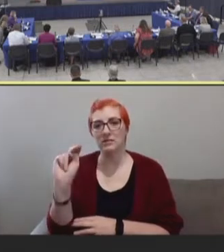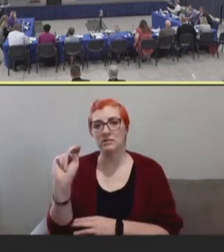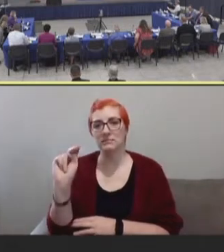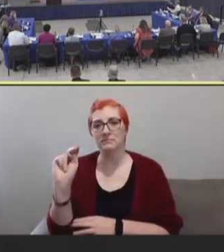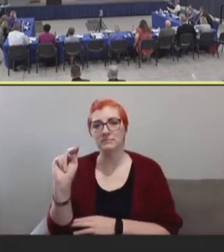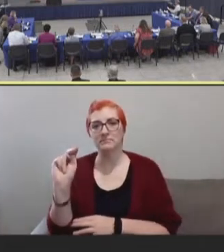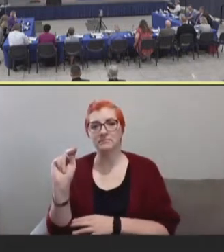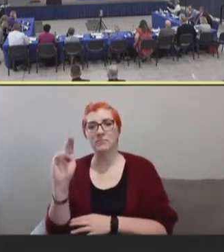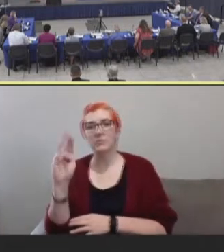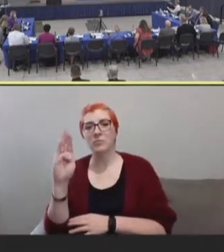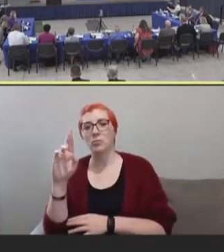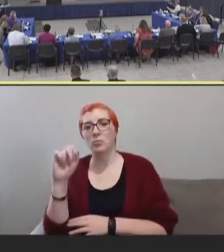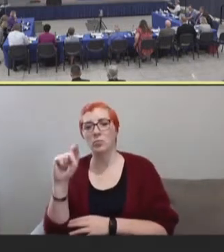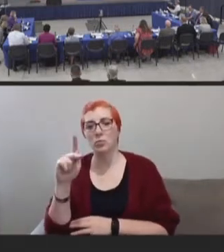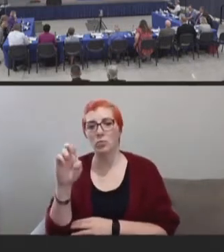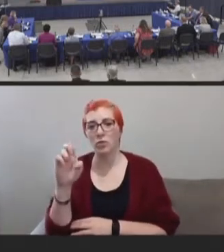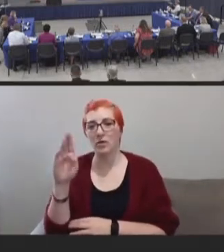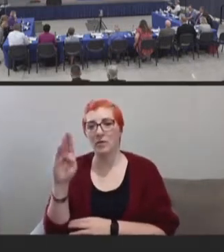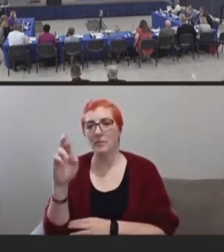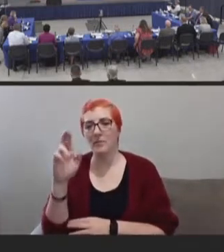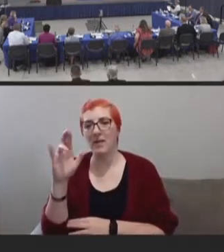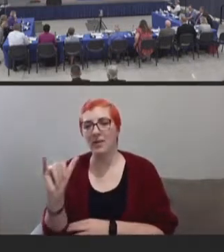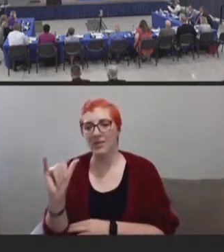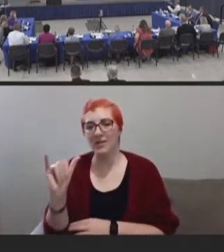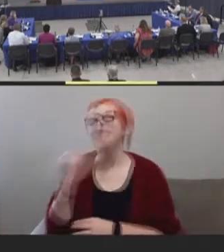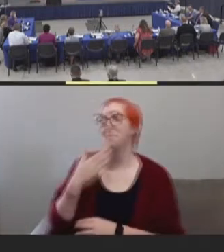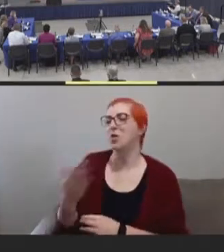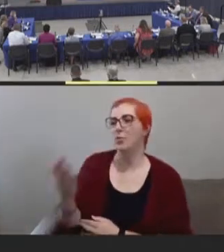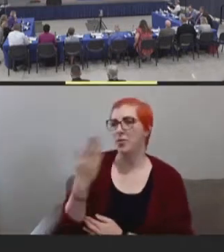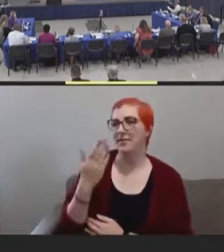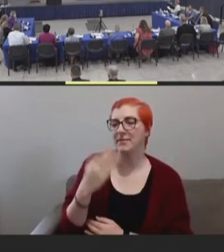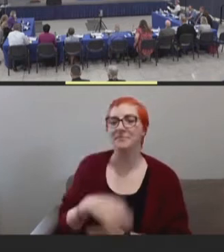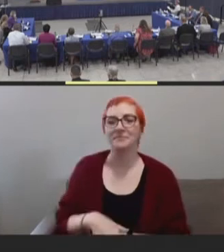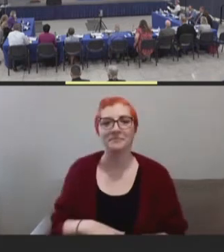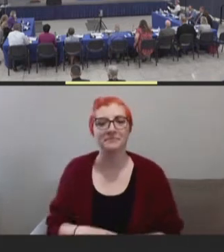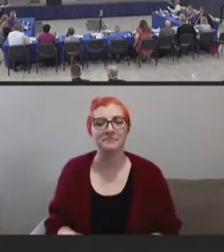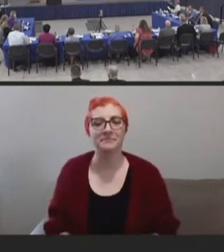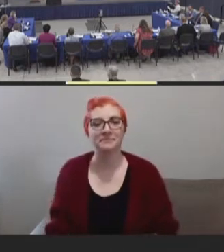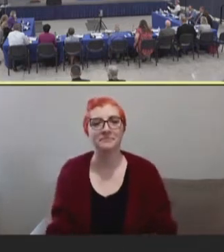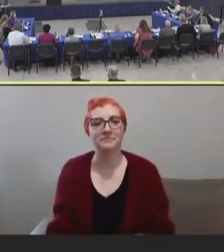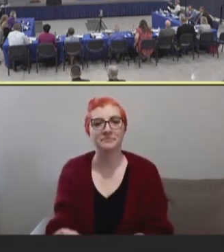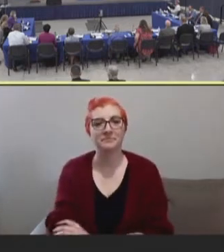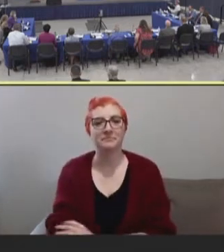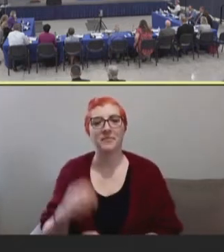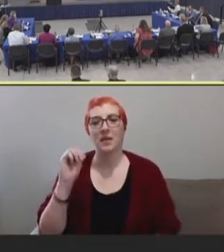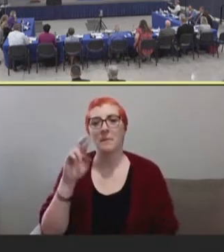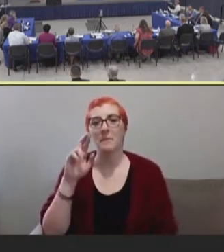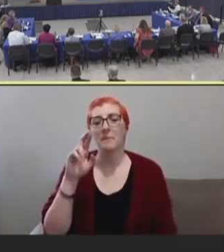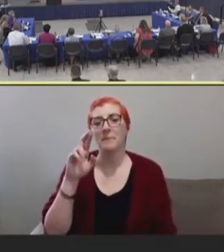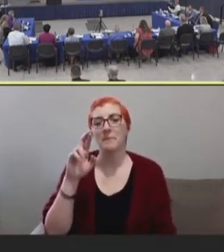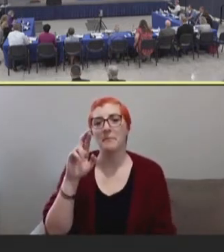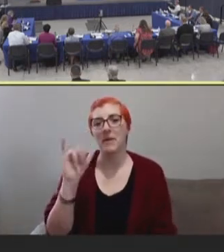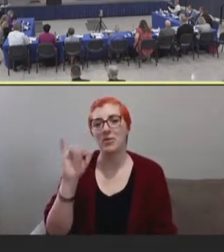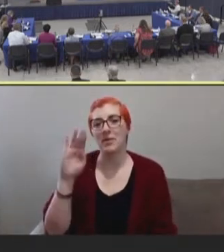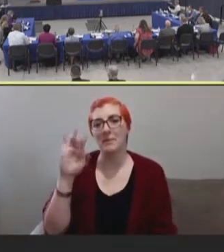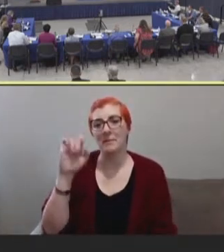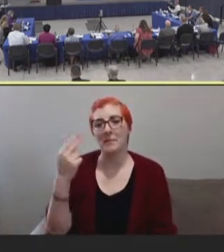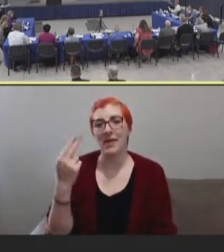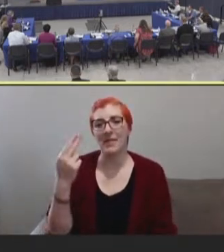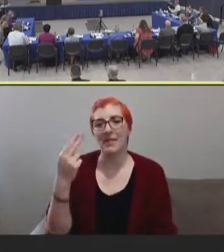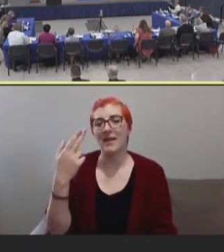Or Brooke Berry? Good morning. Good morning. Mary Beth Hance?